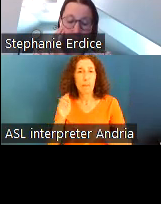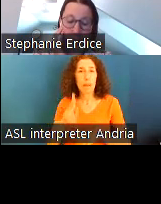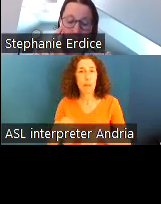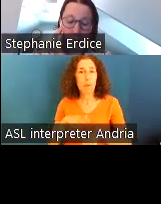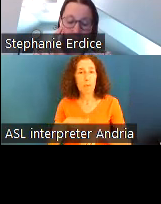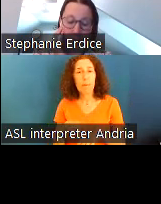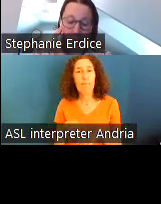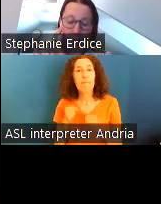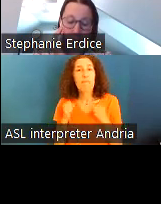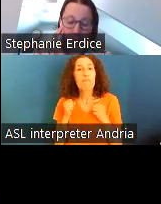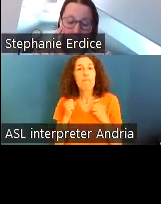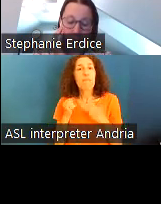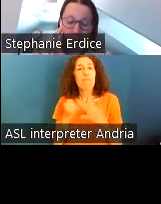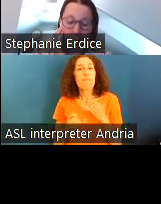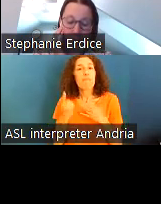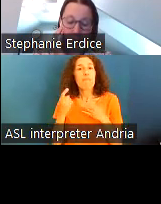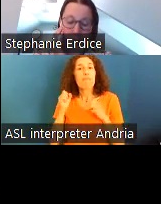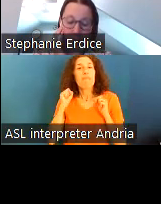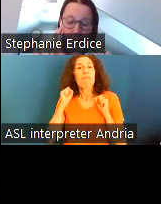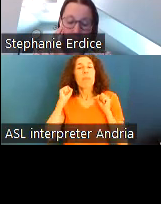Enjoy a few more moments here.